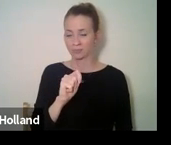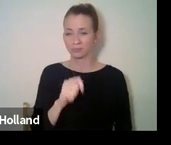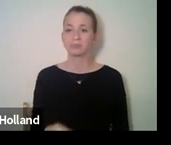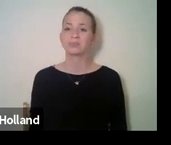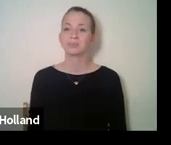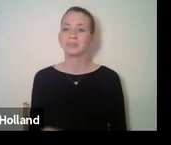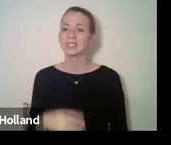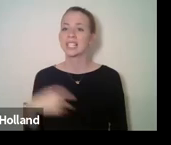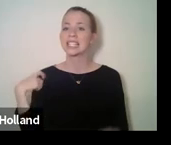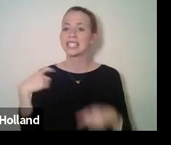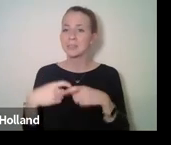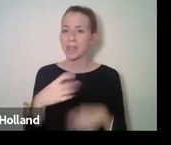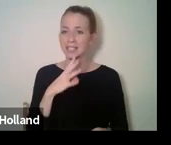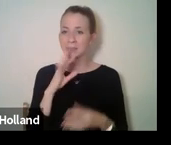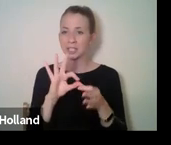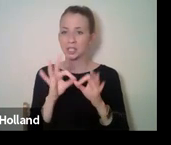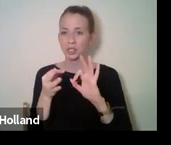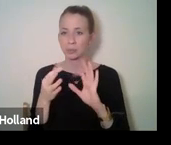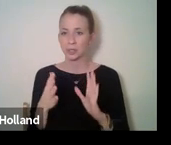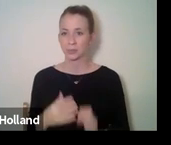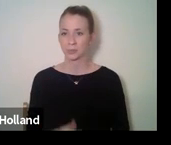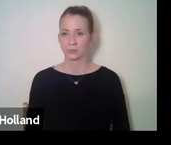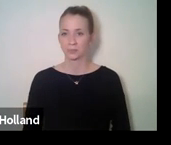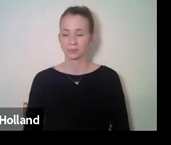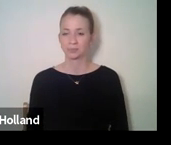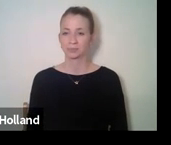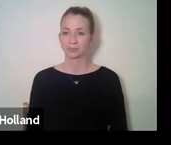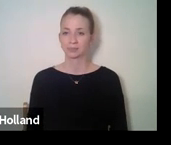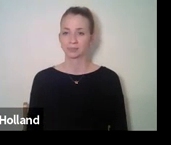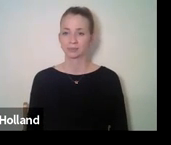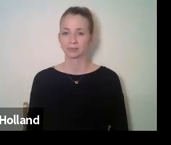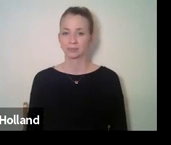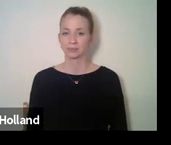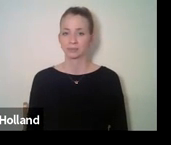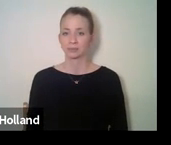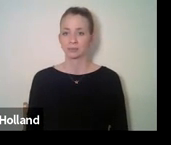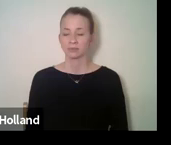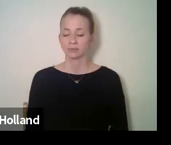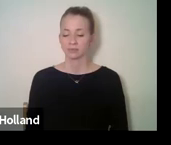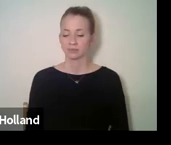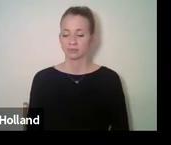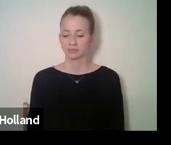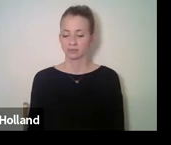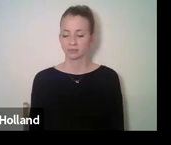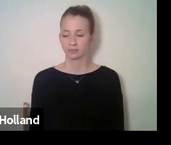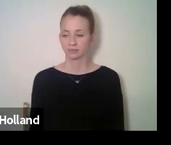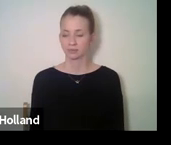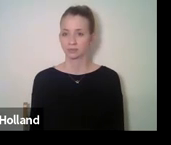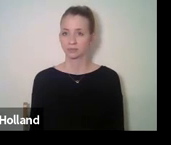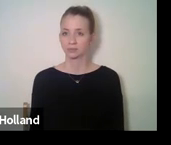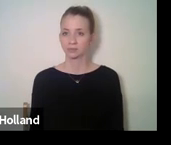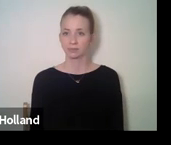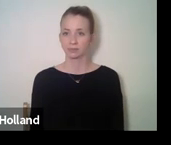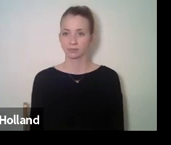Bienvenidos a la presentación de Community Choice Aggregation para la ciudad de Rochester. Este programa es una asociación entre la